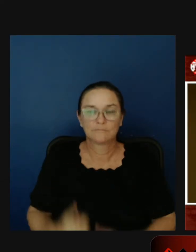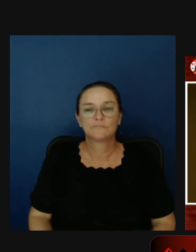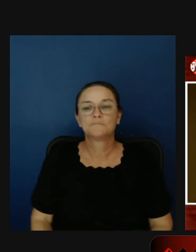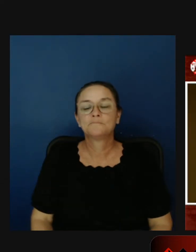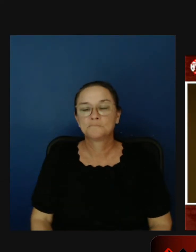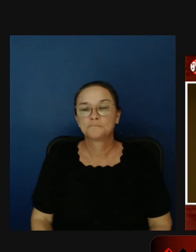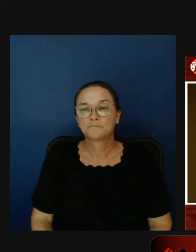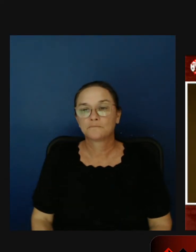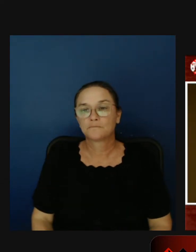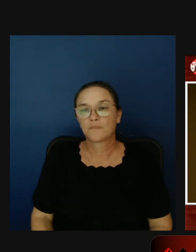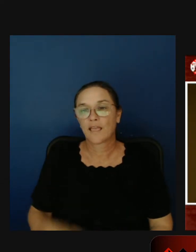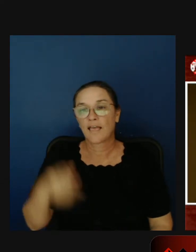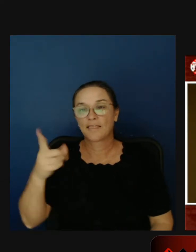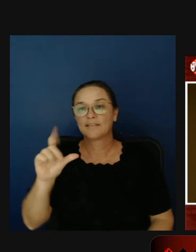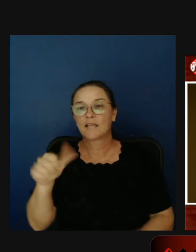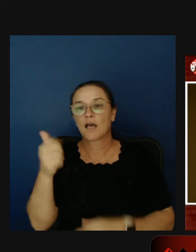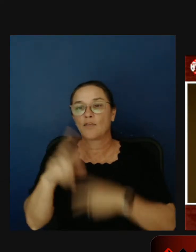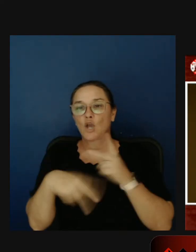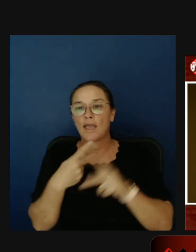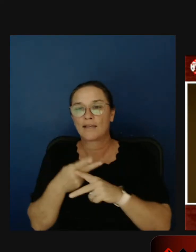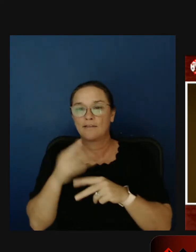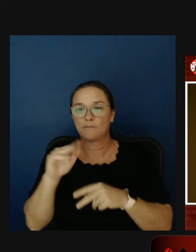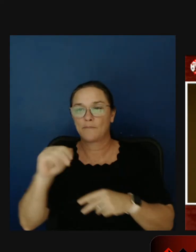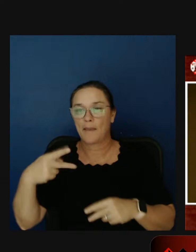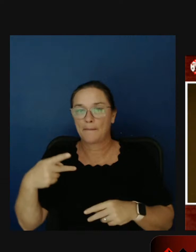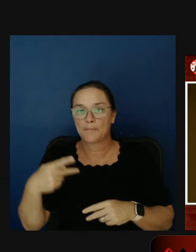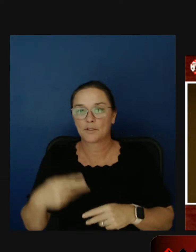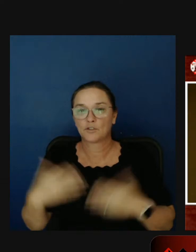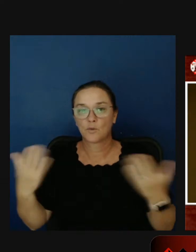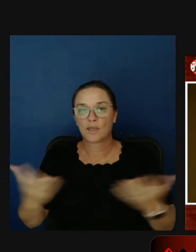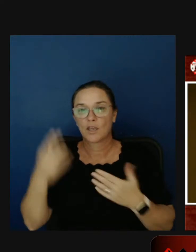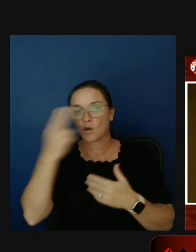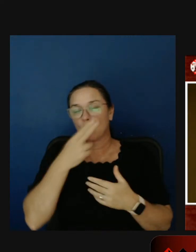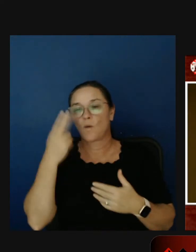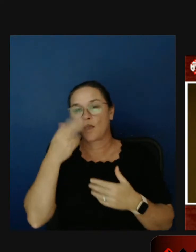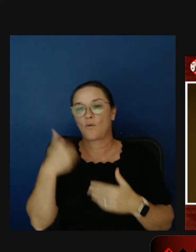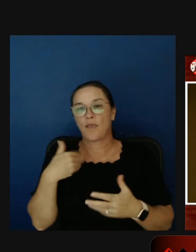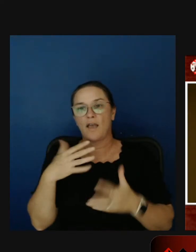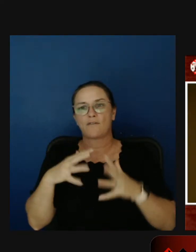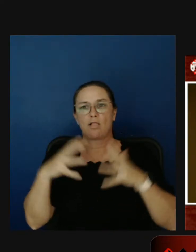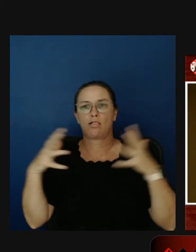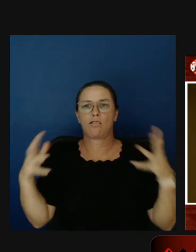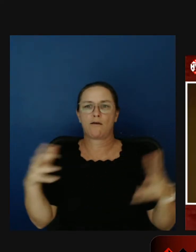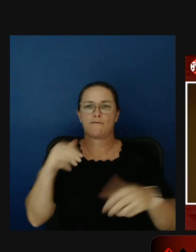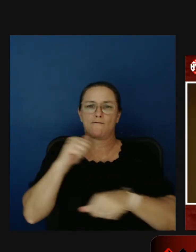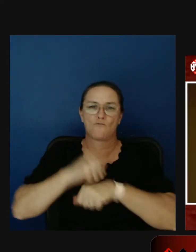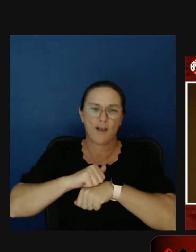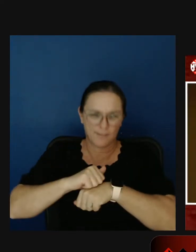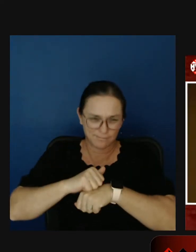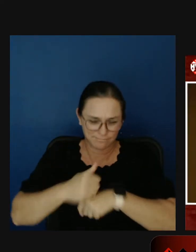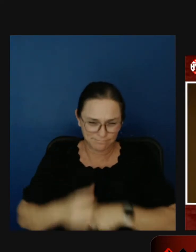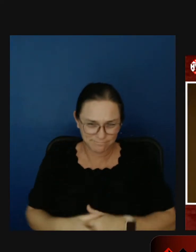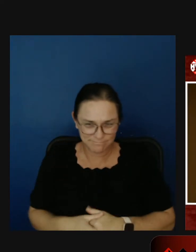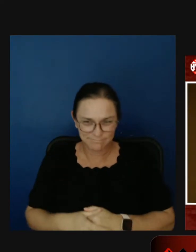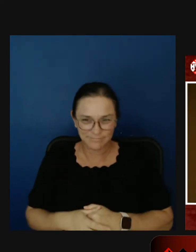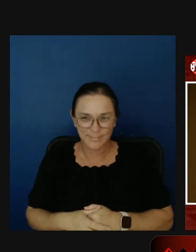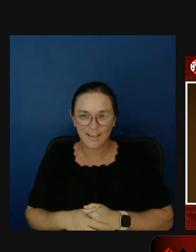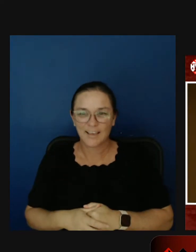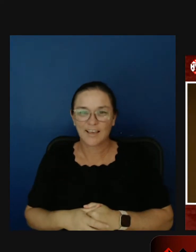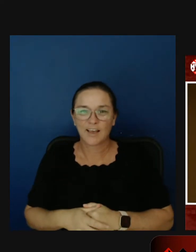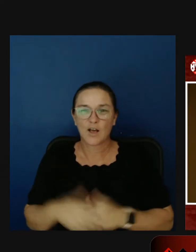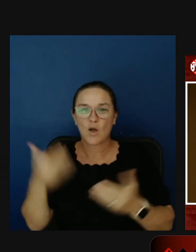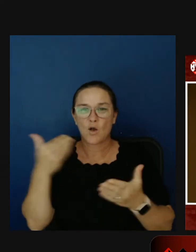And this is just another type of map. So in Hawaii, we've got an abundance of rocks. In fact, they're almost